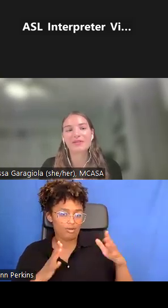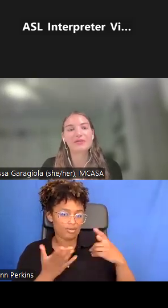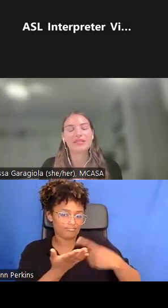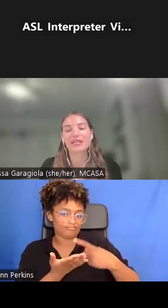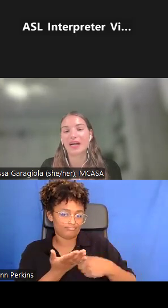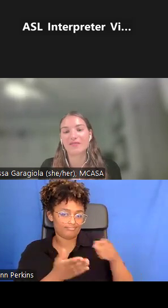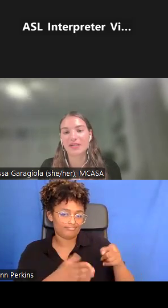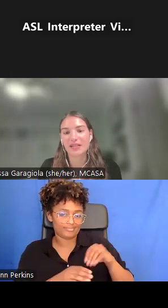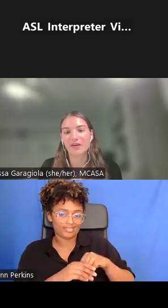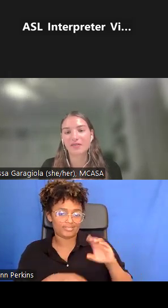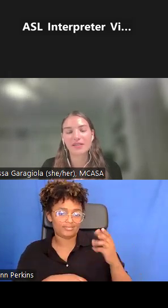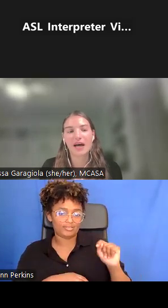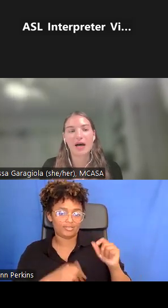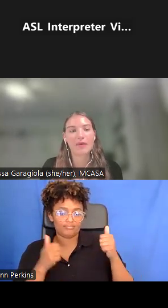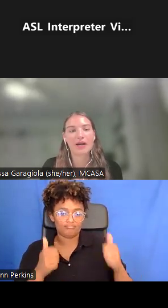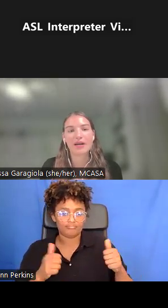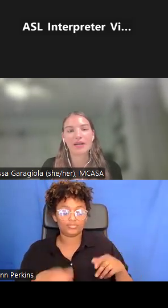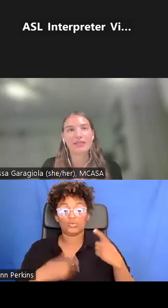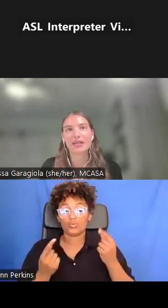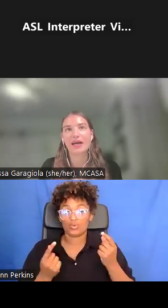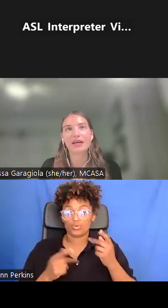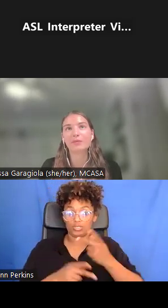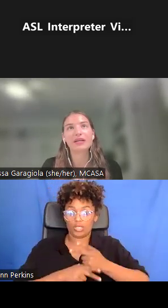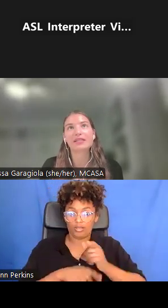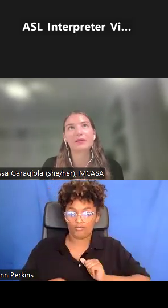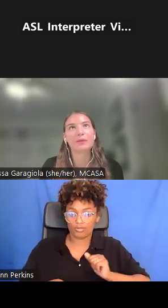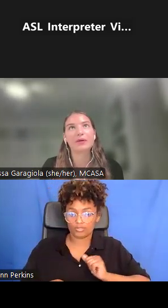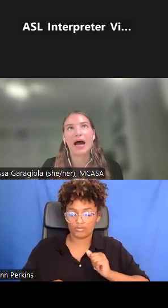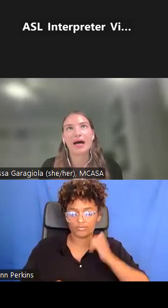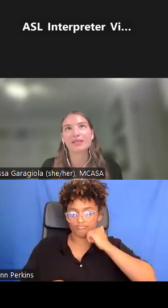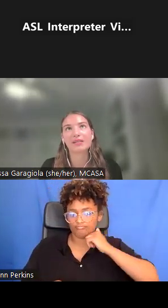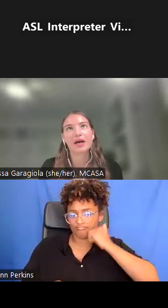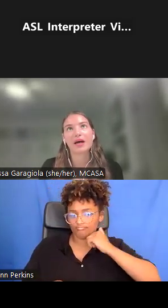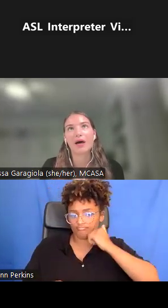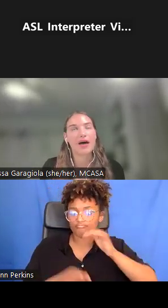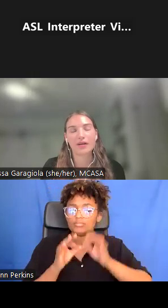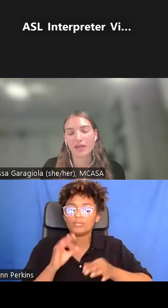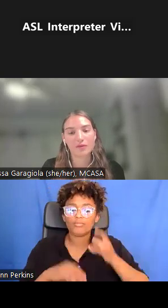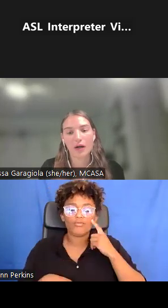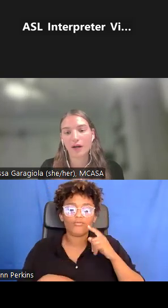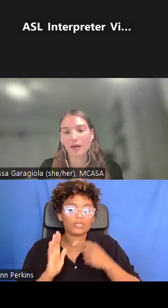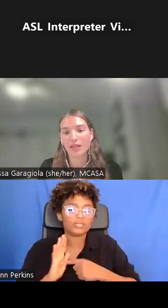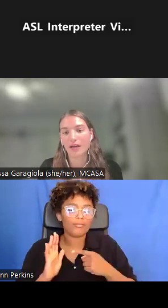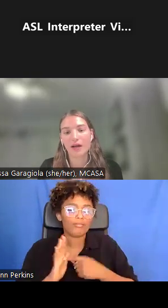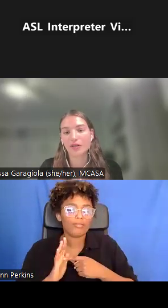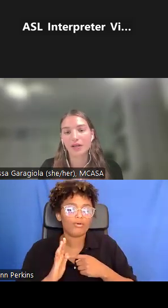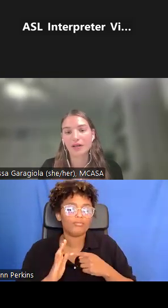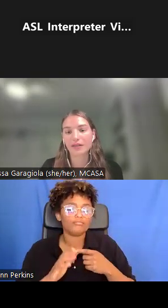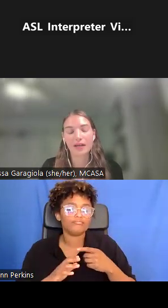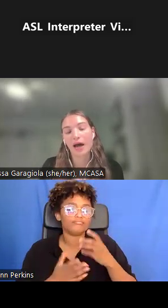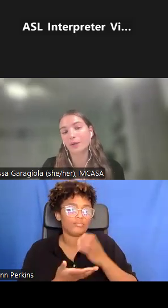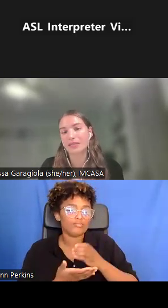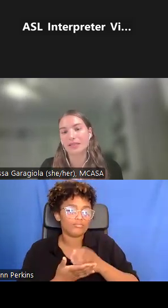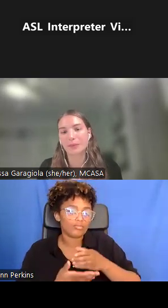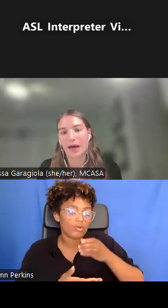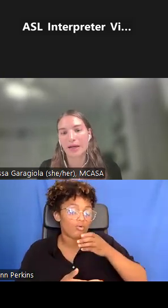things that we do to take care of ourselves are in day-to-day. It could be as simple as having a glass of water, staying hydrated,